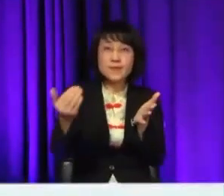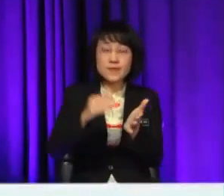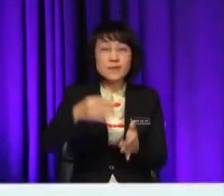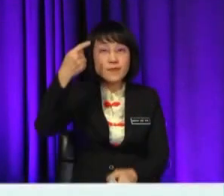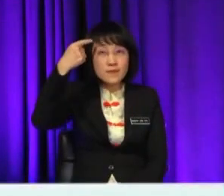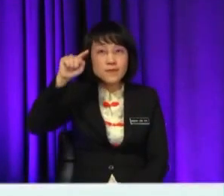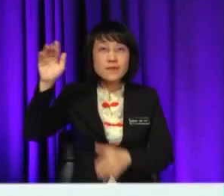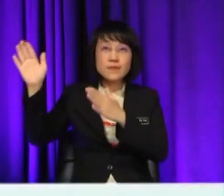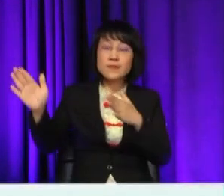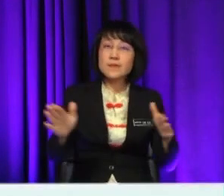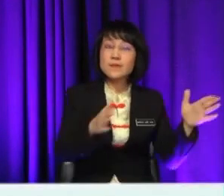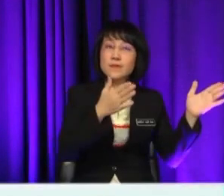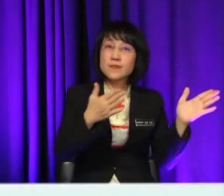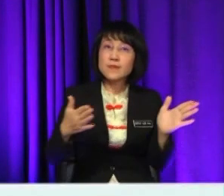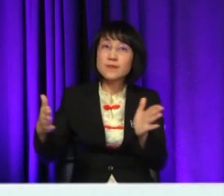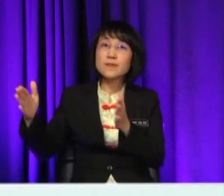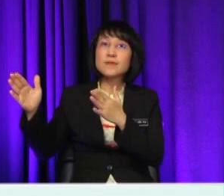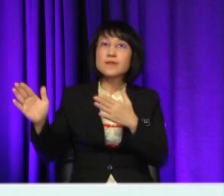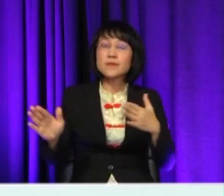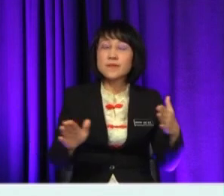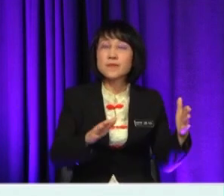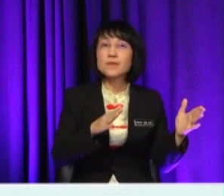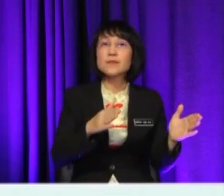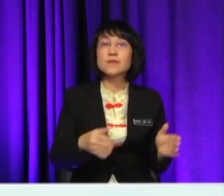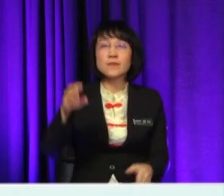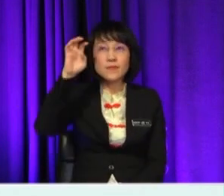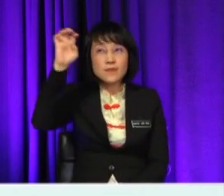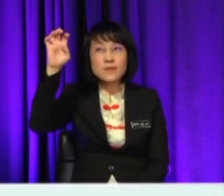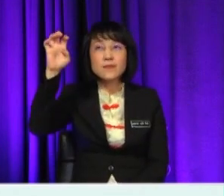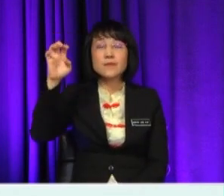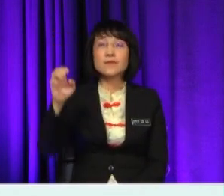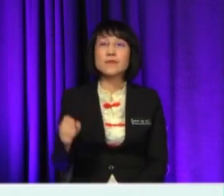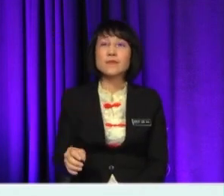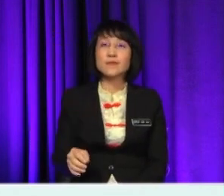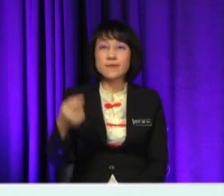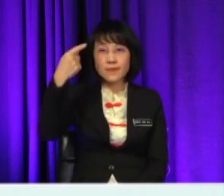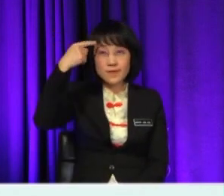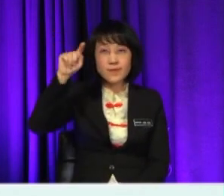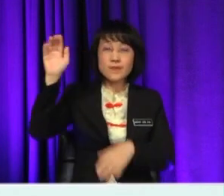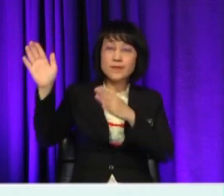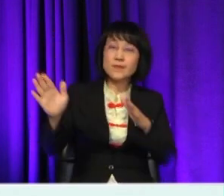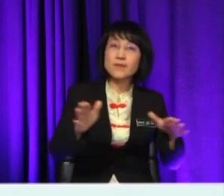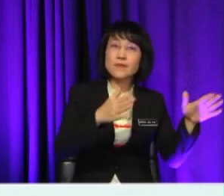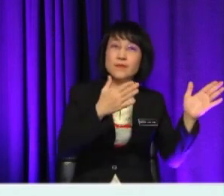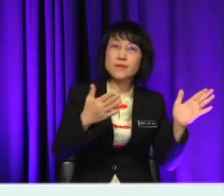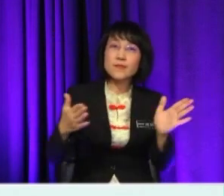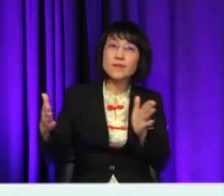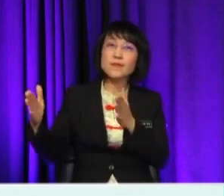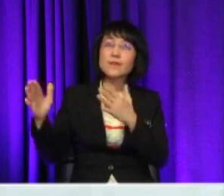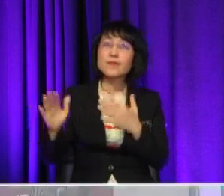always talking about he. Yeah. He as in the wind, and he's given a